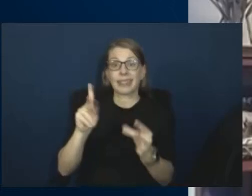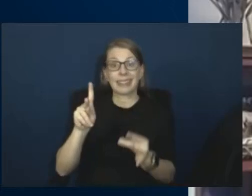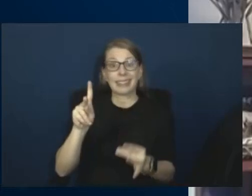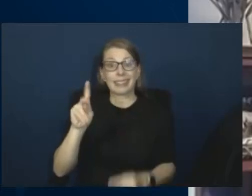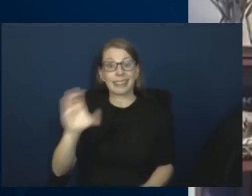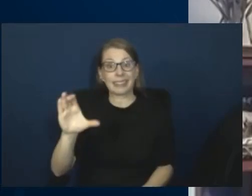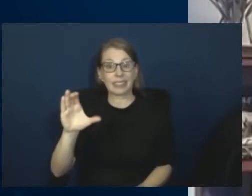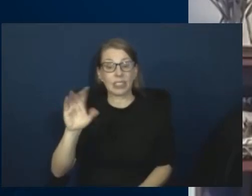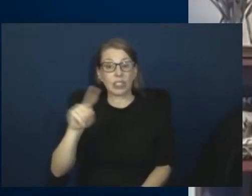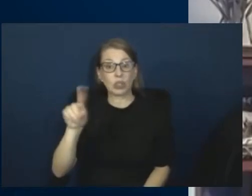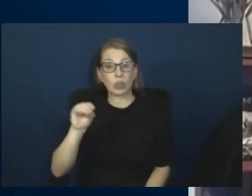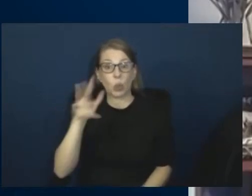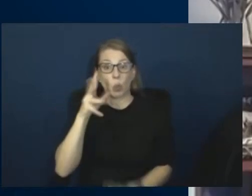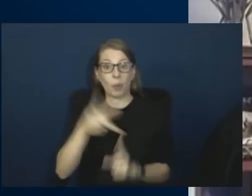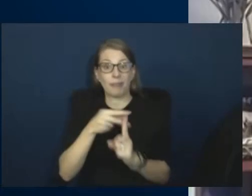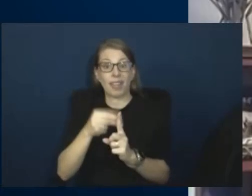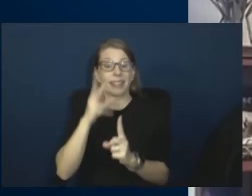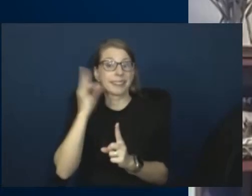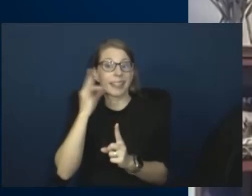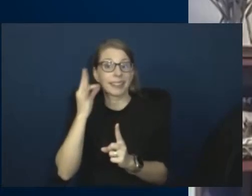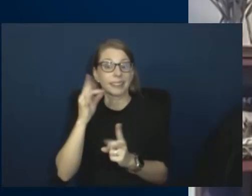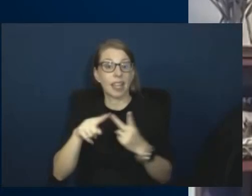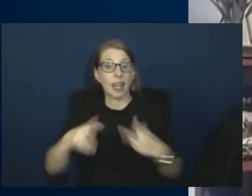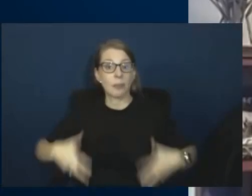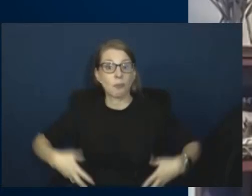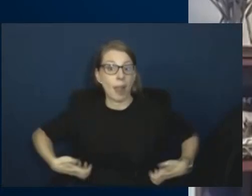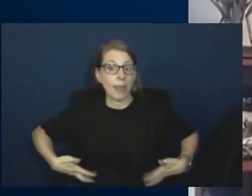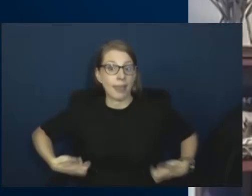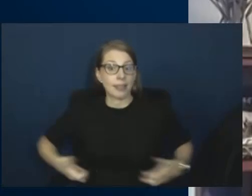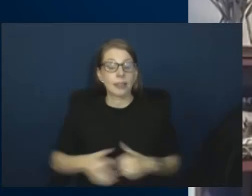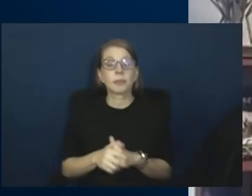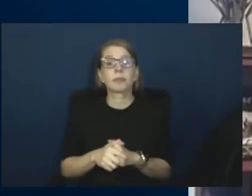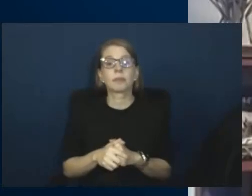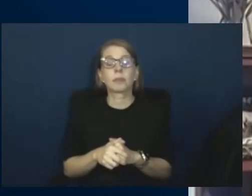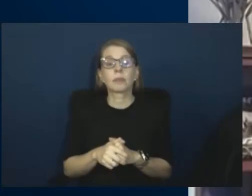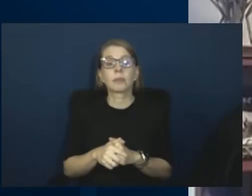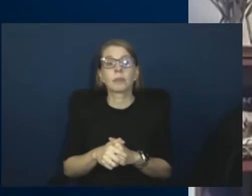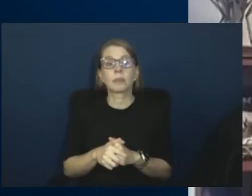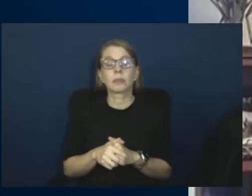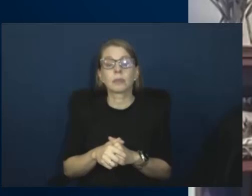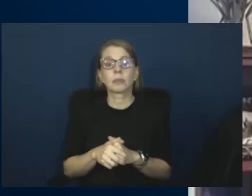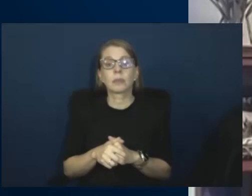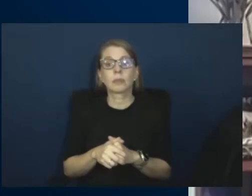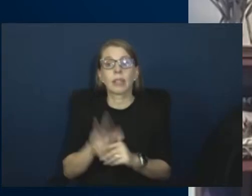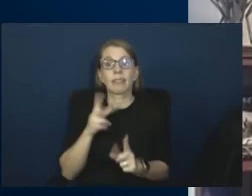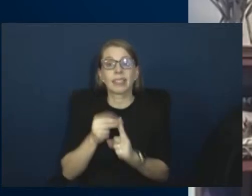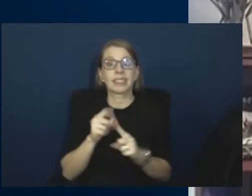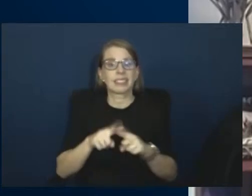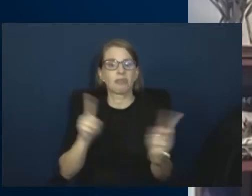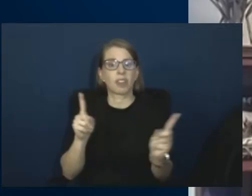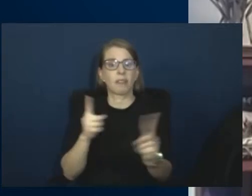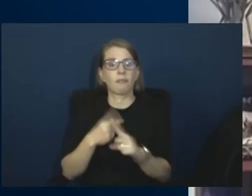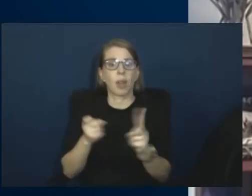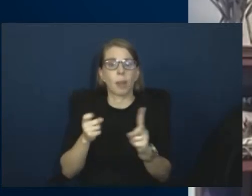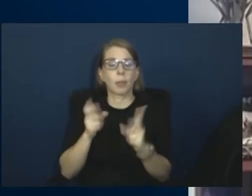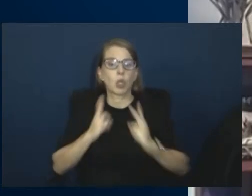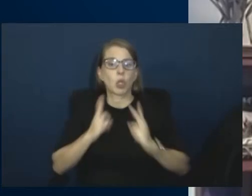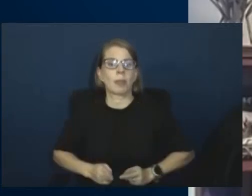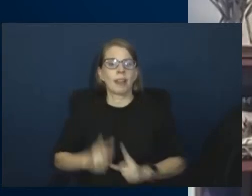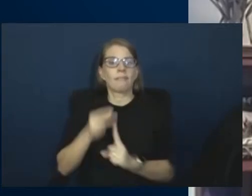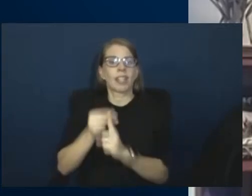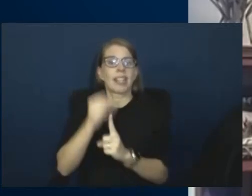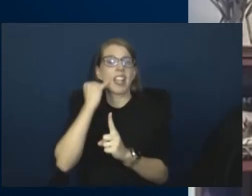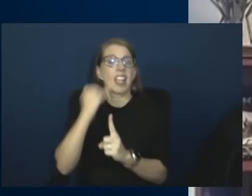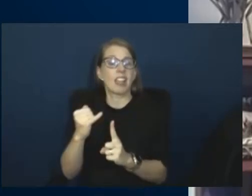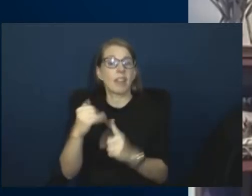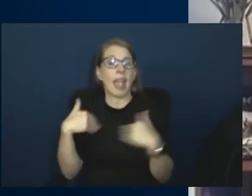be vaccinating cats and primates. She wants to know, how will that vaccine differ from a human vaccine if an animal vaccine is on